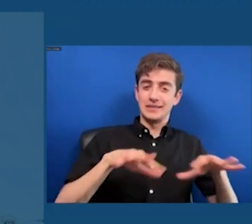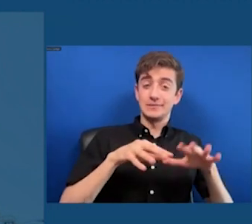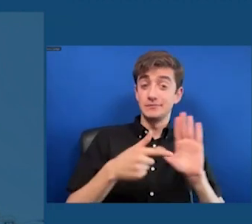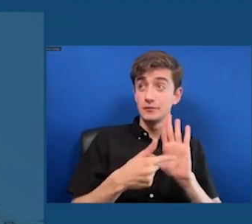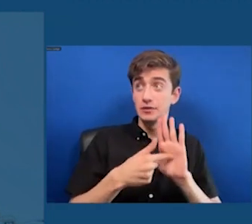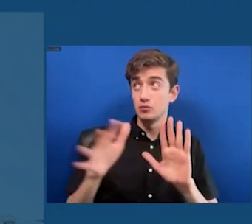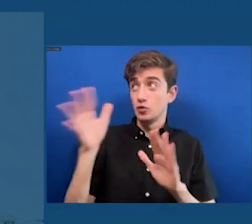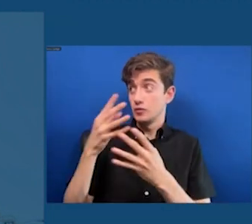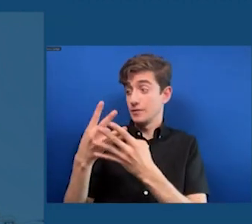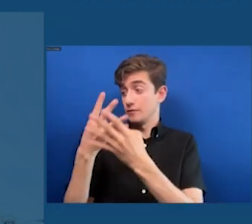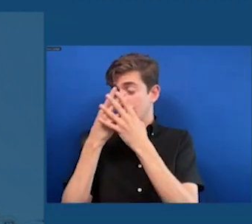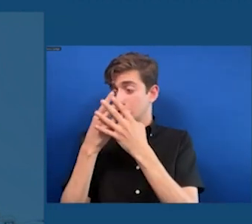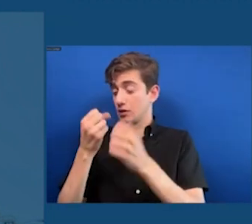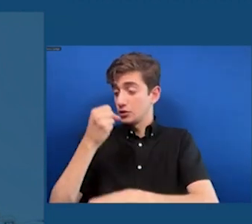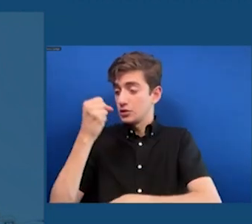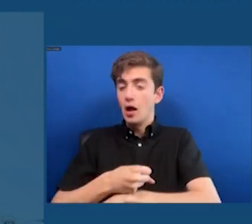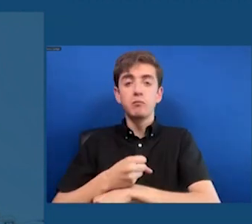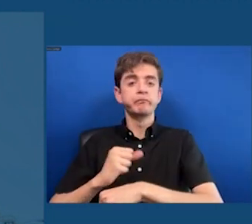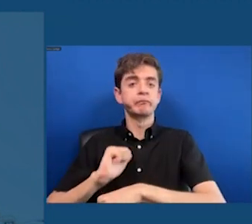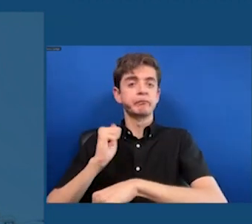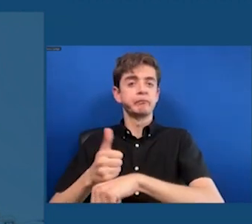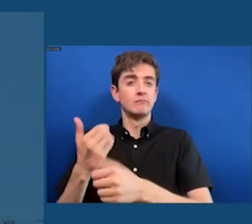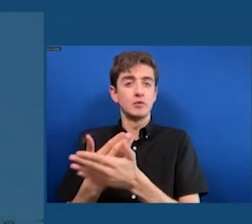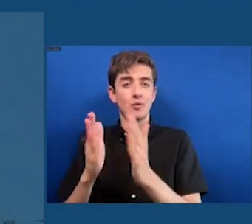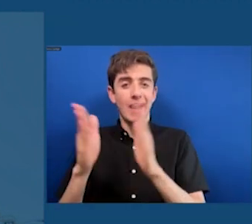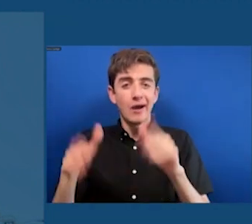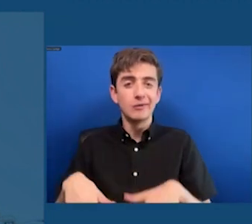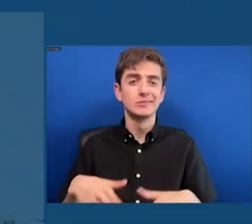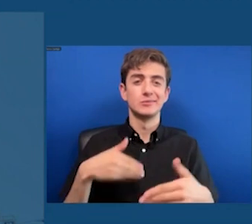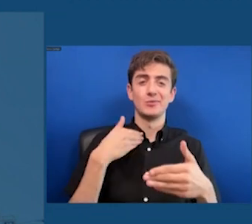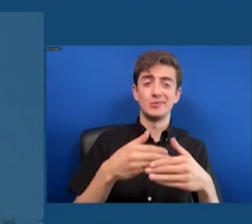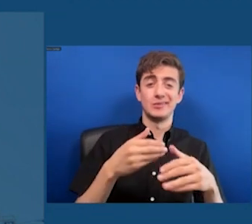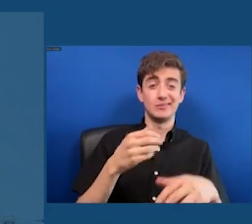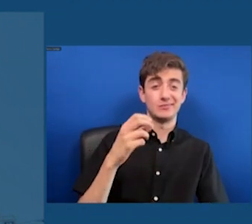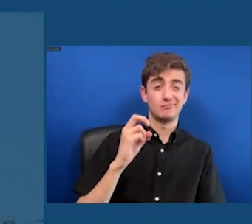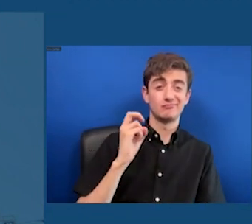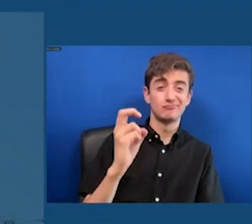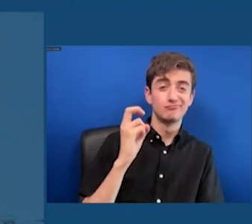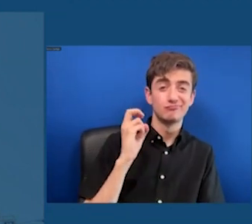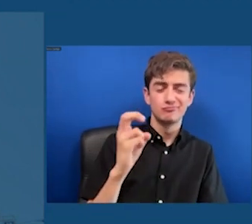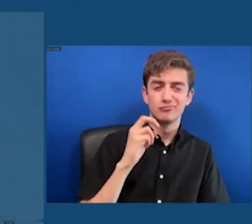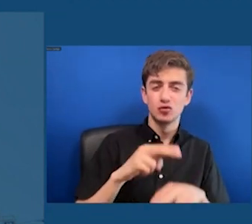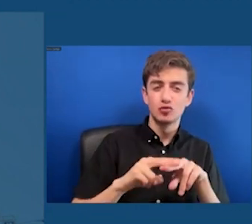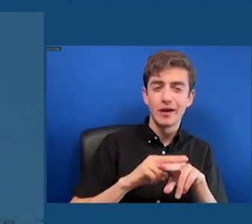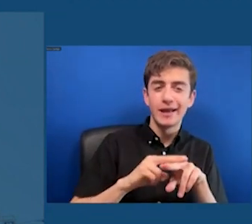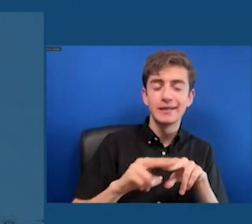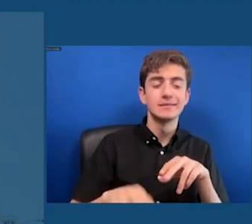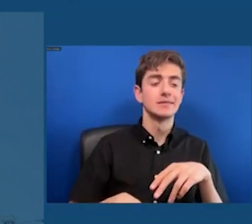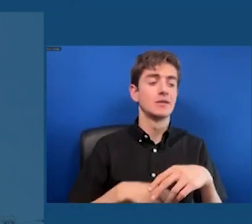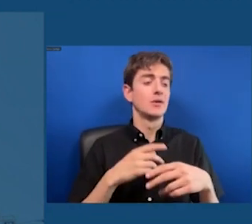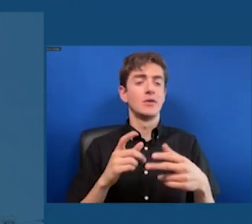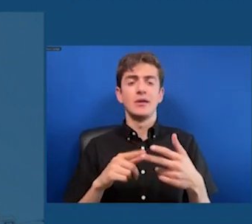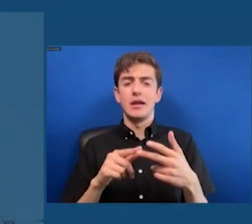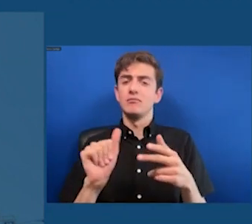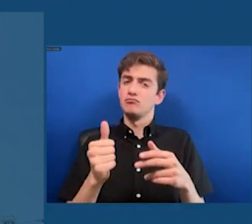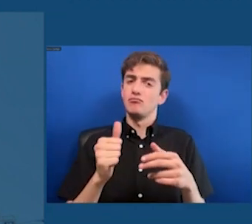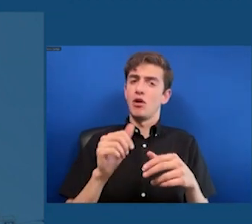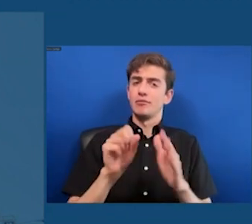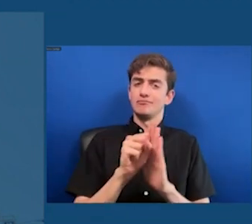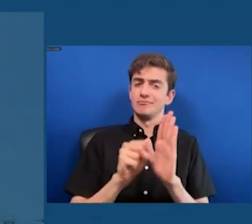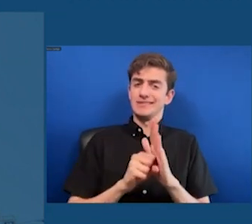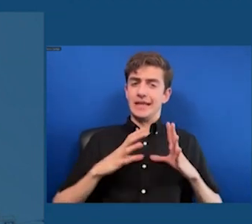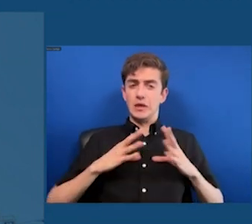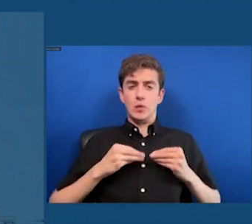rail, and underlies SUNY properties. We're protecting affordable housing from being denied insurance